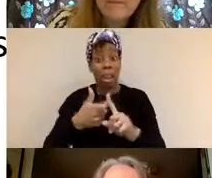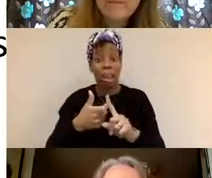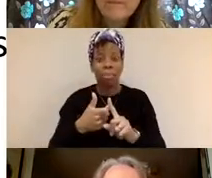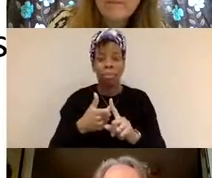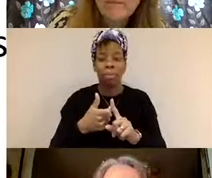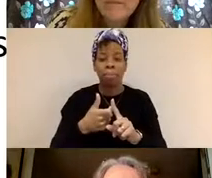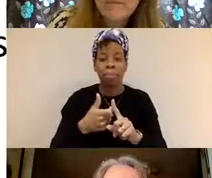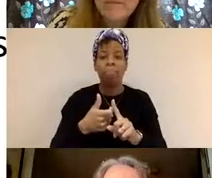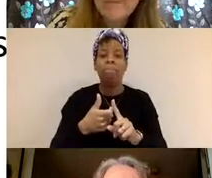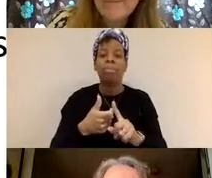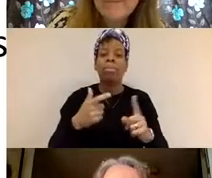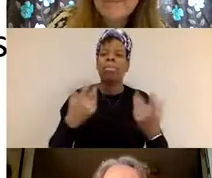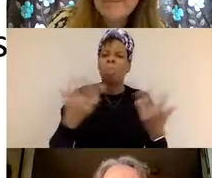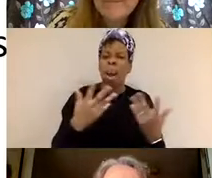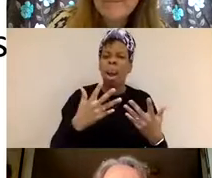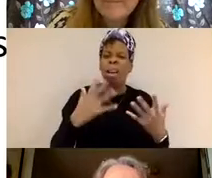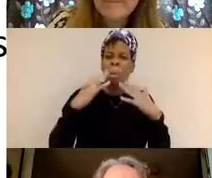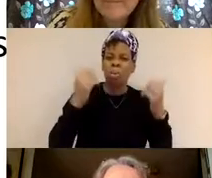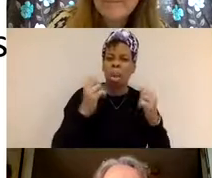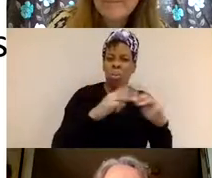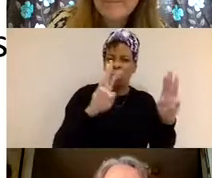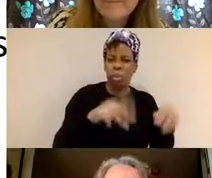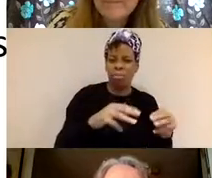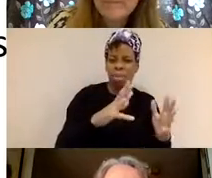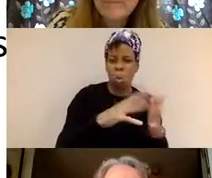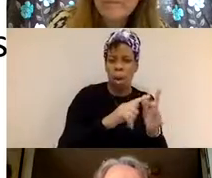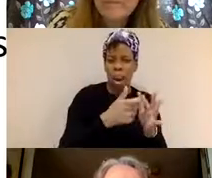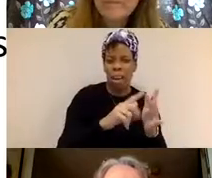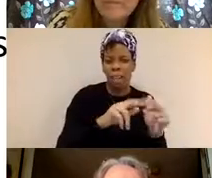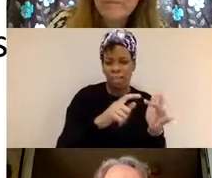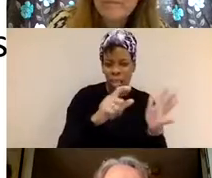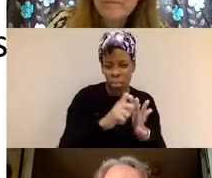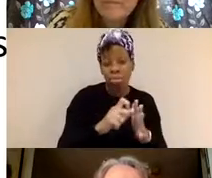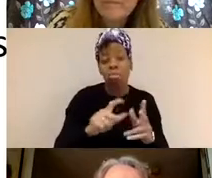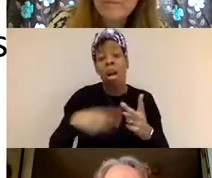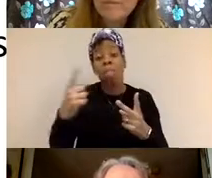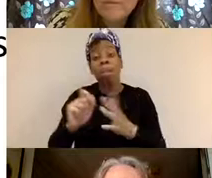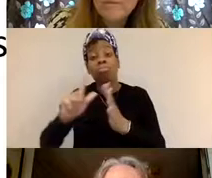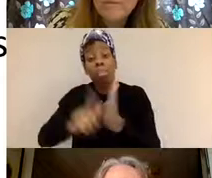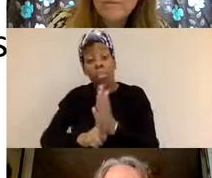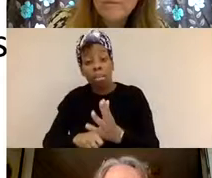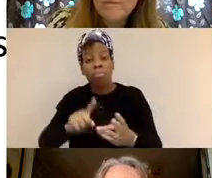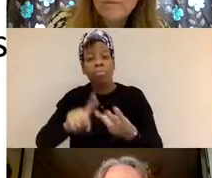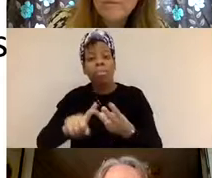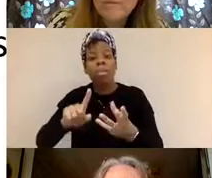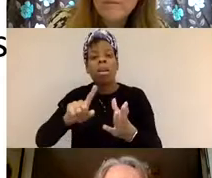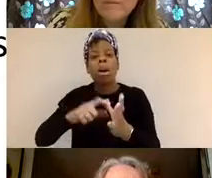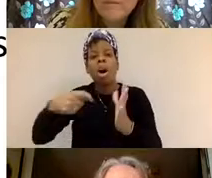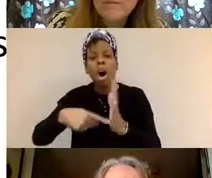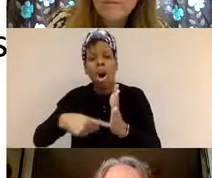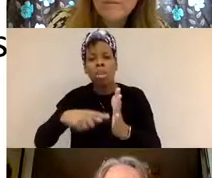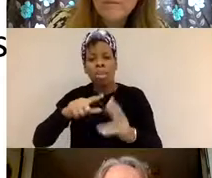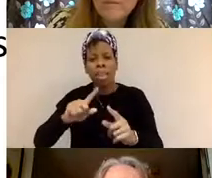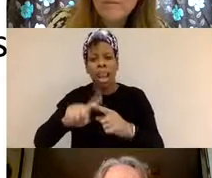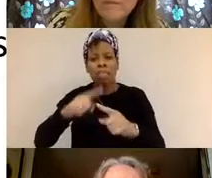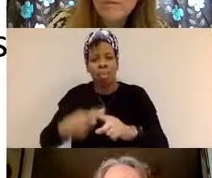in Wakefield, Glenside Hospital Museum in Bristol, and the Art Extraordinary Collection, which is looked after